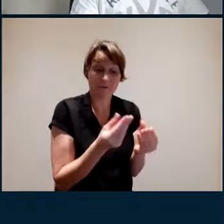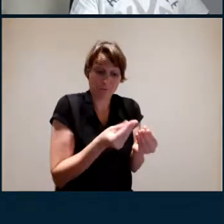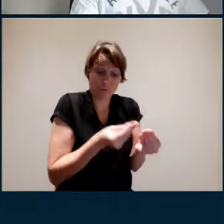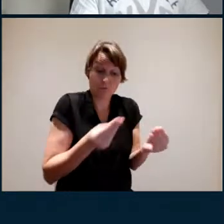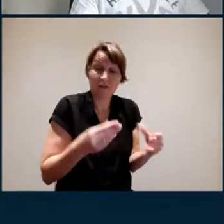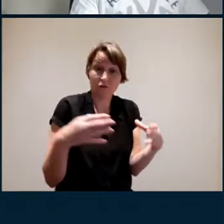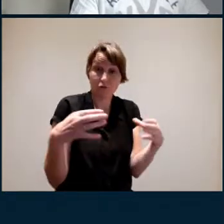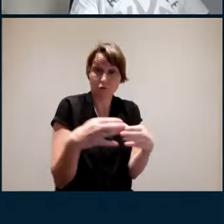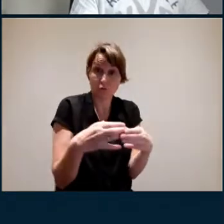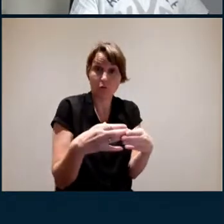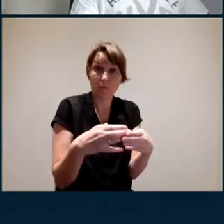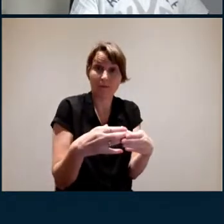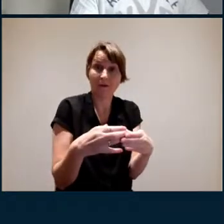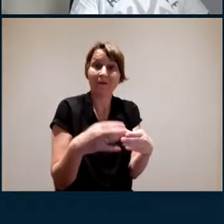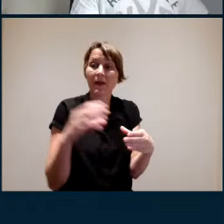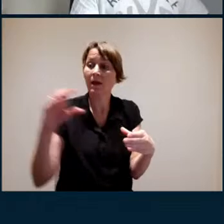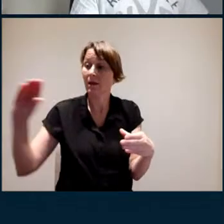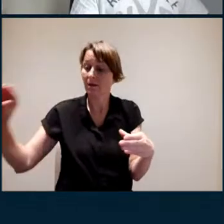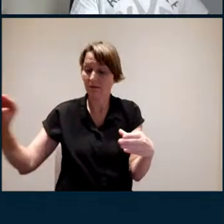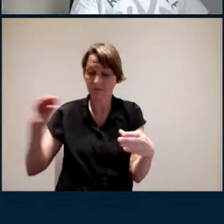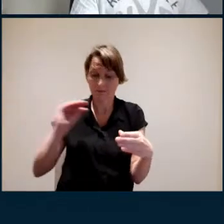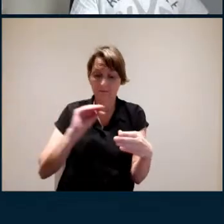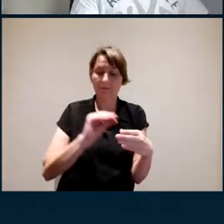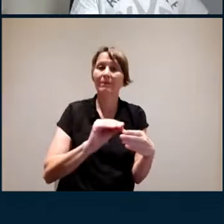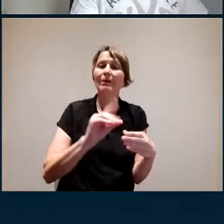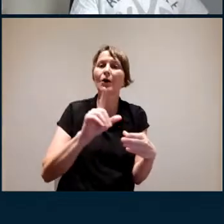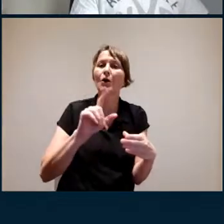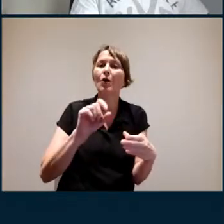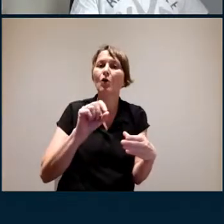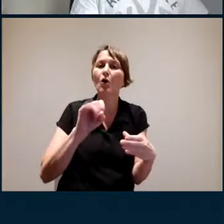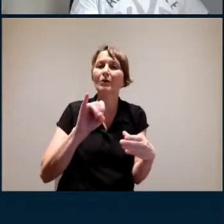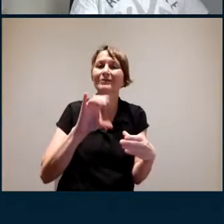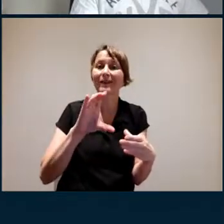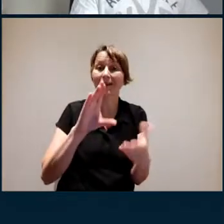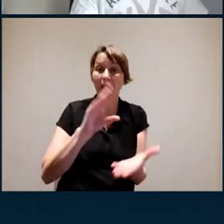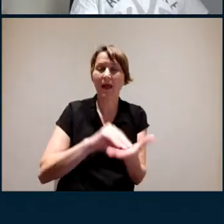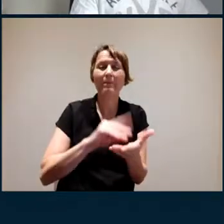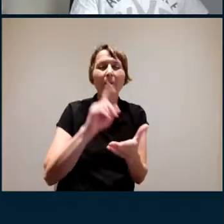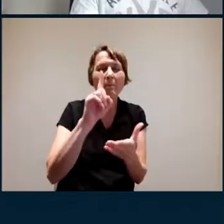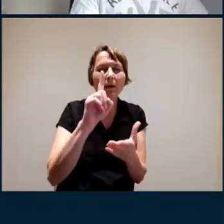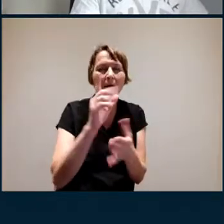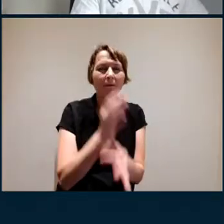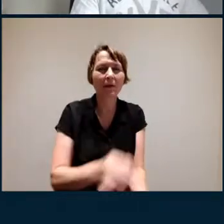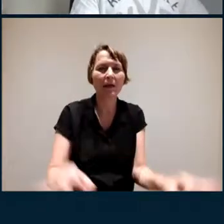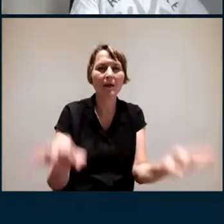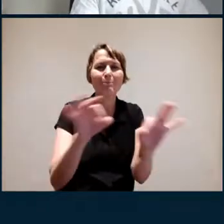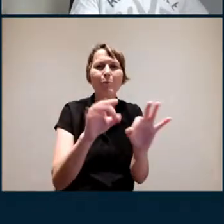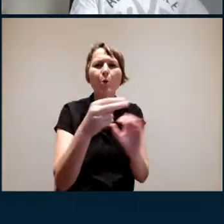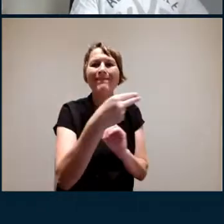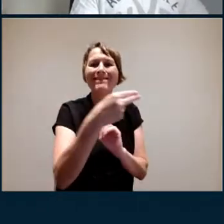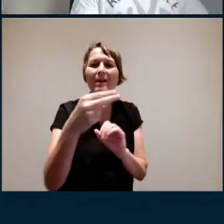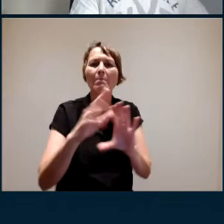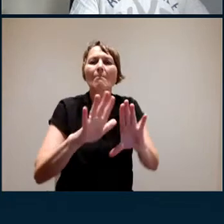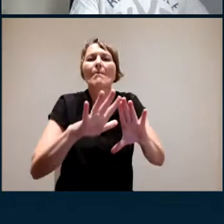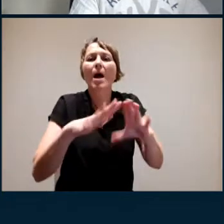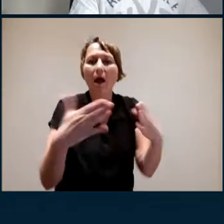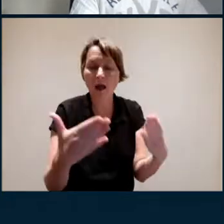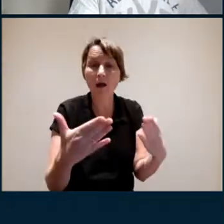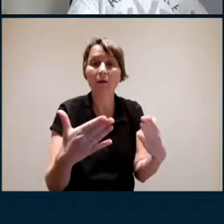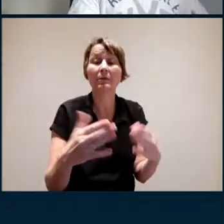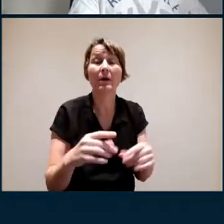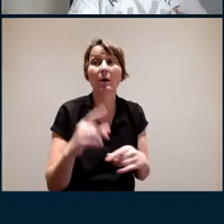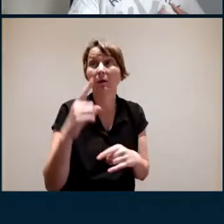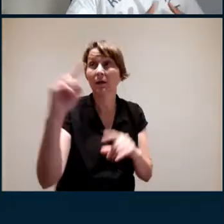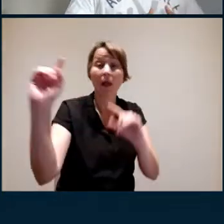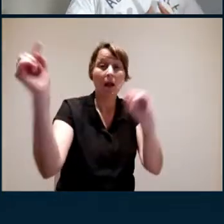app. Quite important is a naming convention. There's always a big debate going on with what